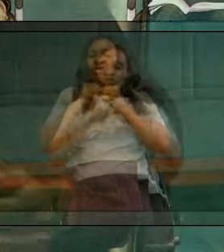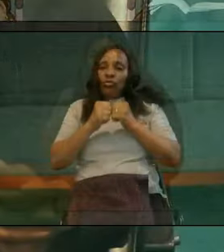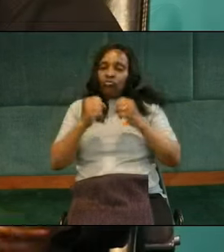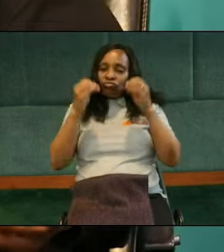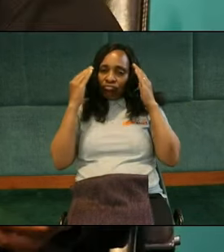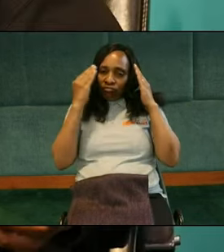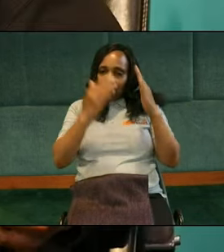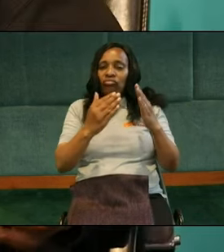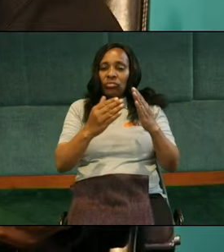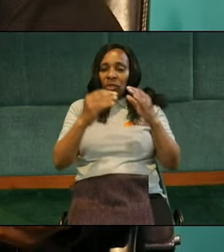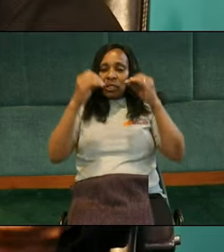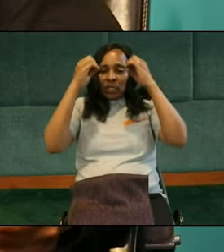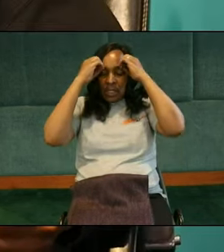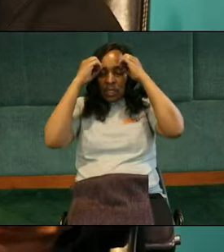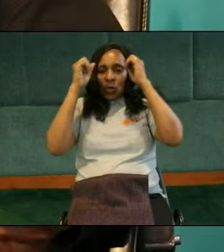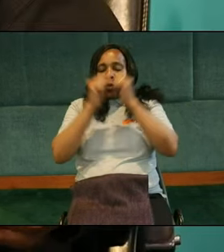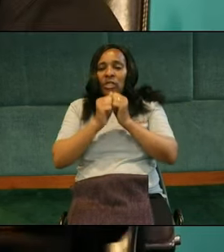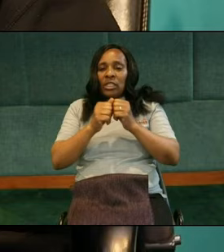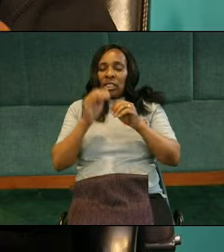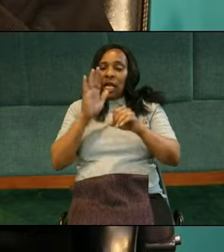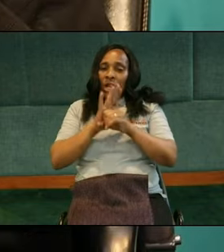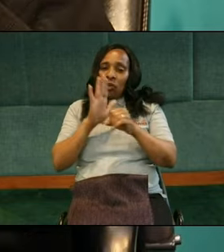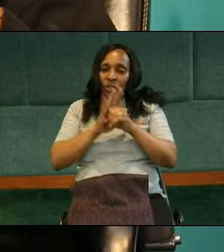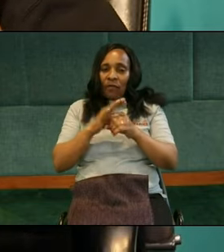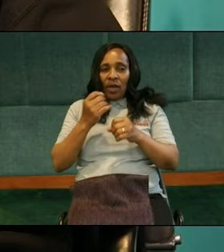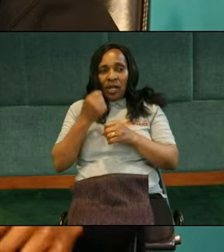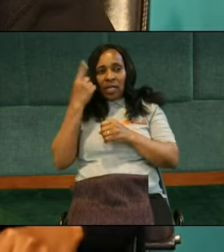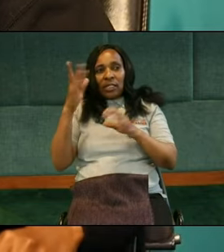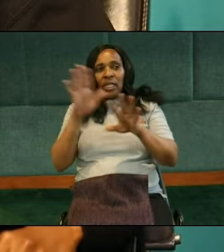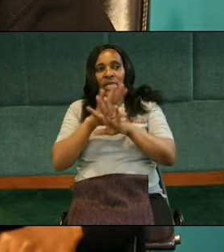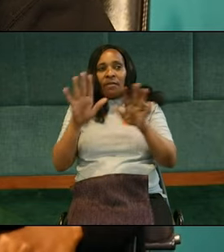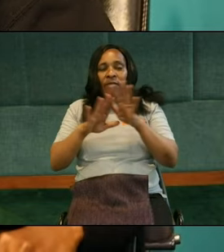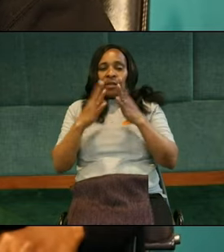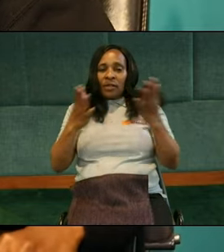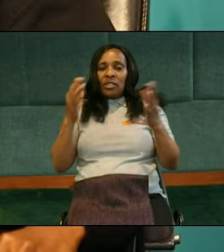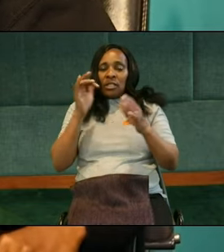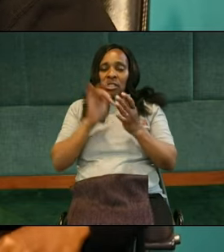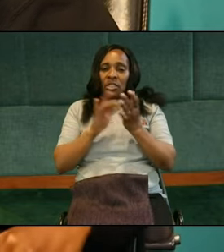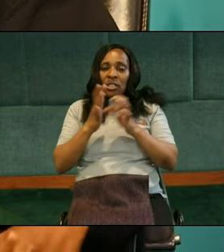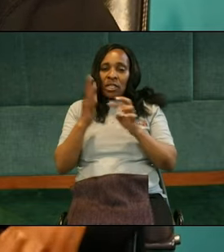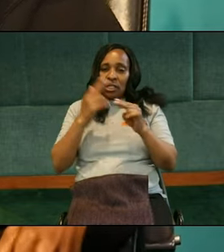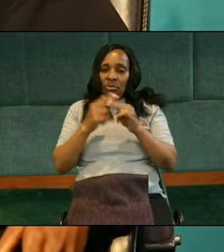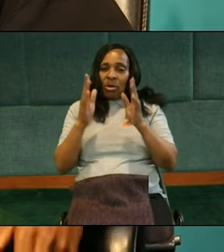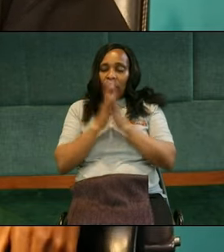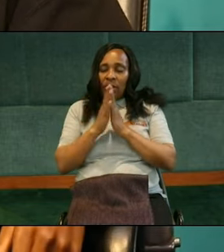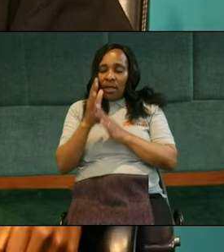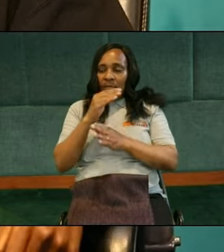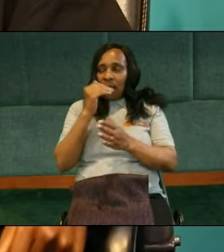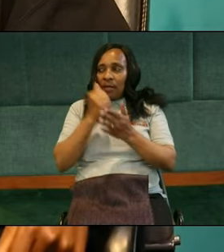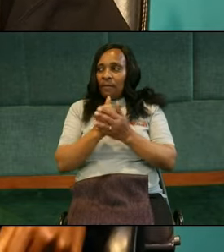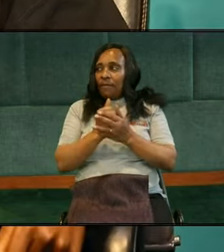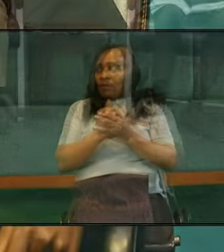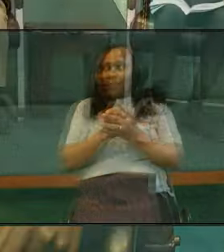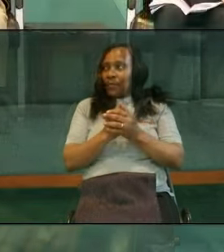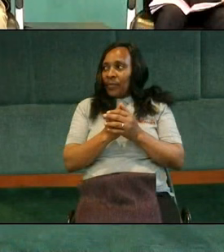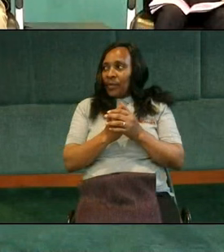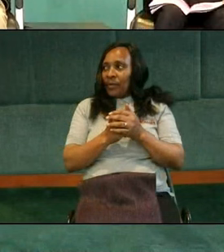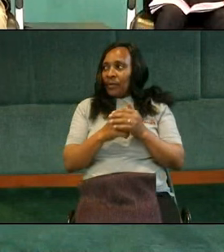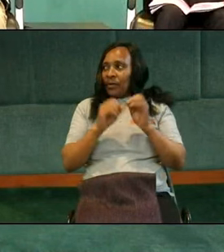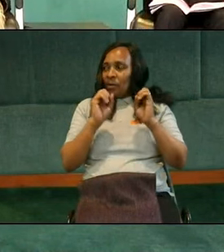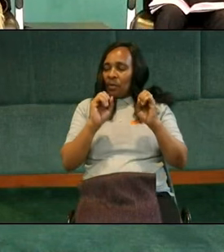study with sufficiency, that we may understand everything. In Jesus' name I pray. Amen.